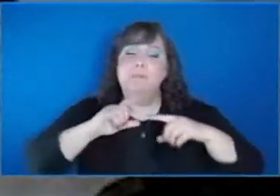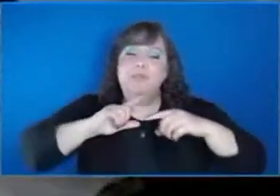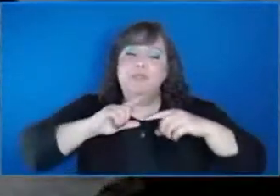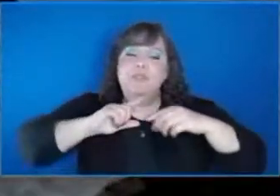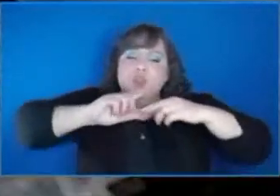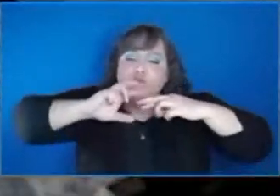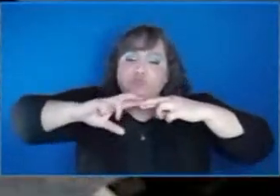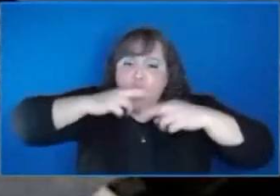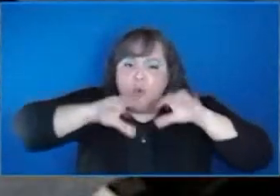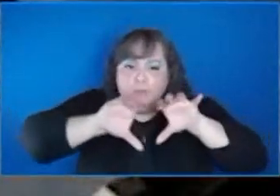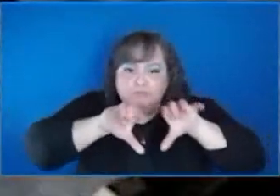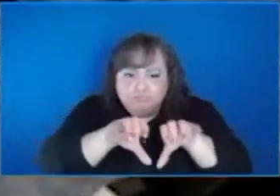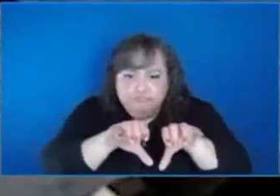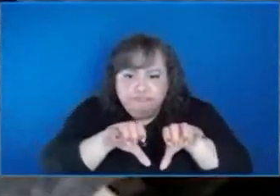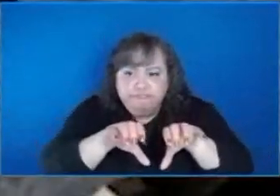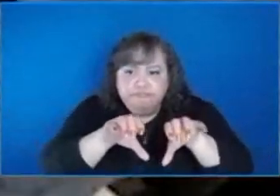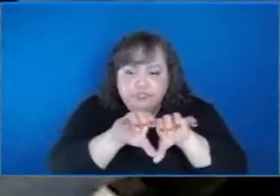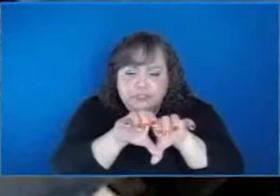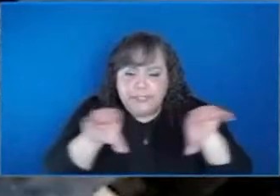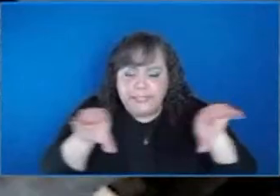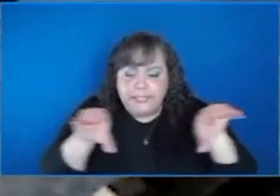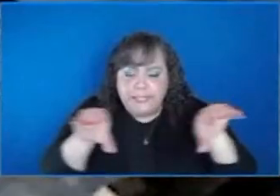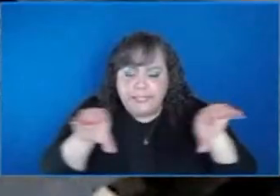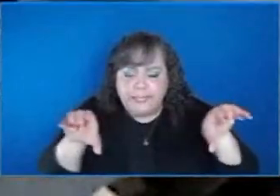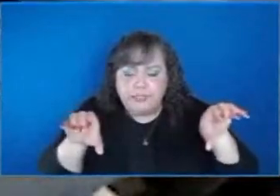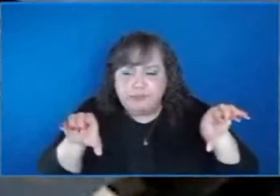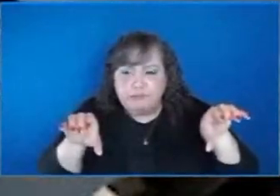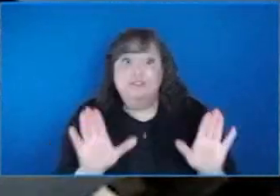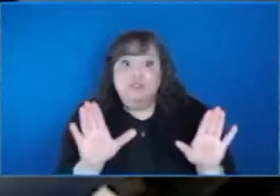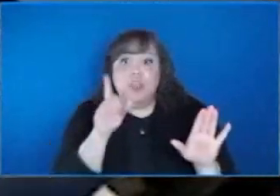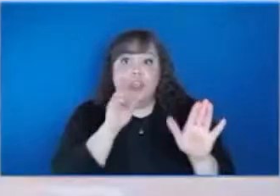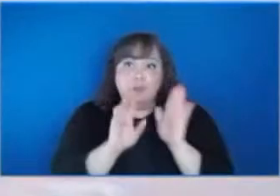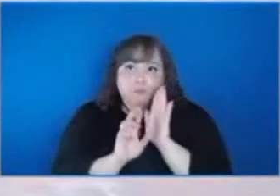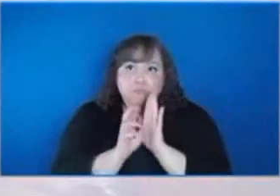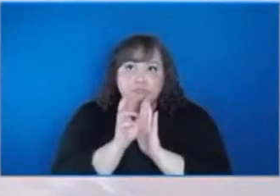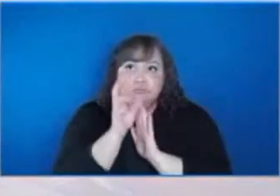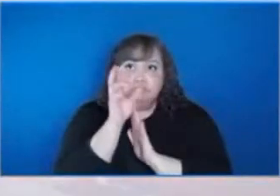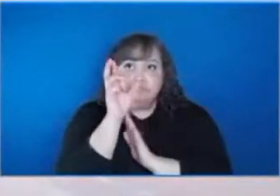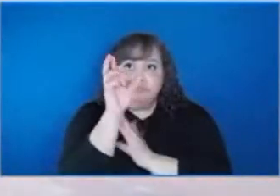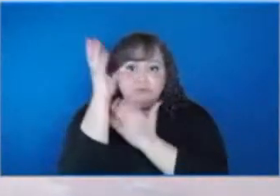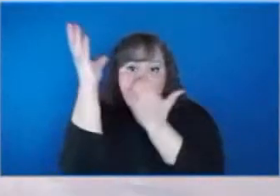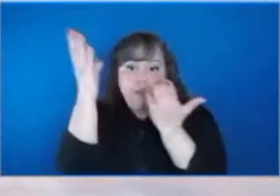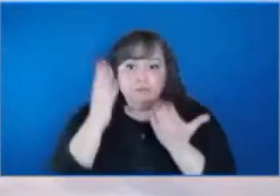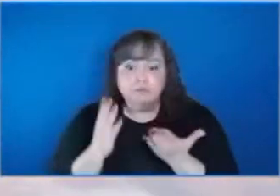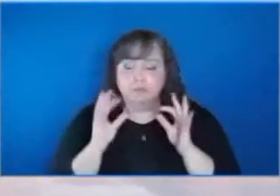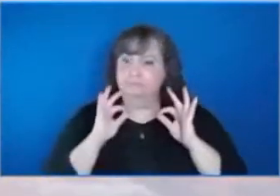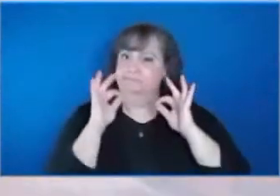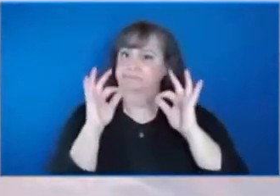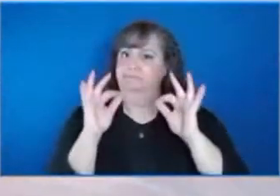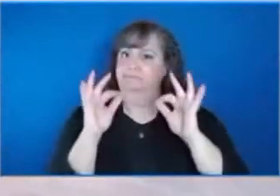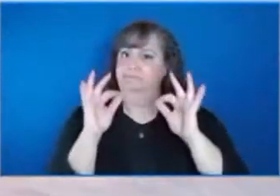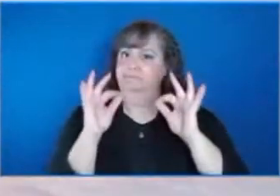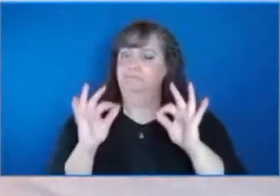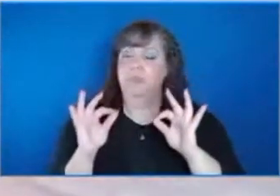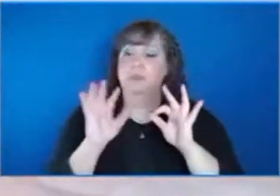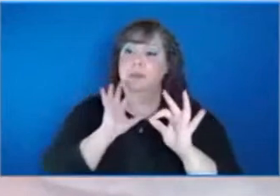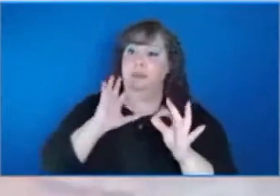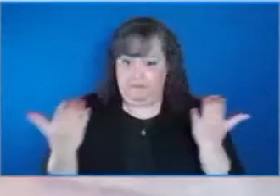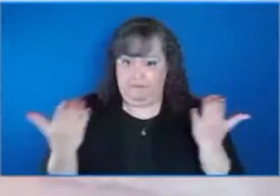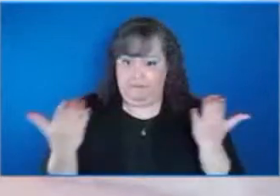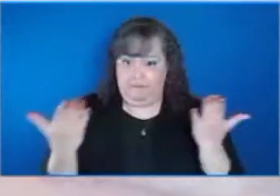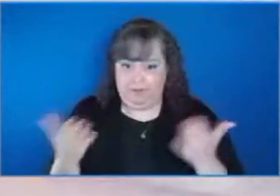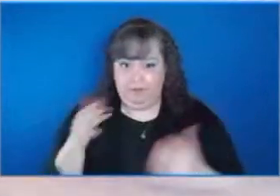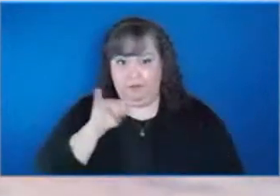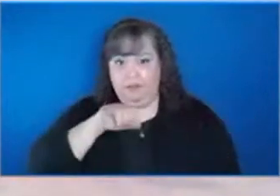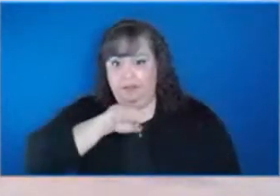a compact cylinder, which is great for launch conditions. And then once they get up on the space station or in space